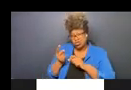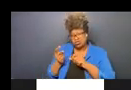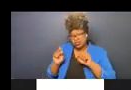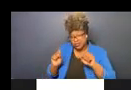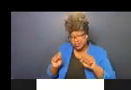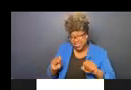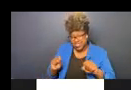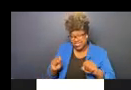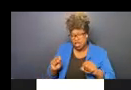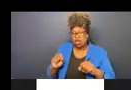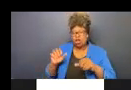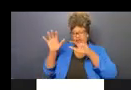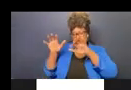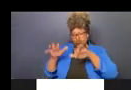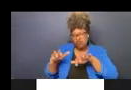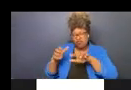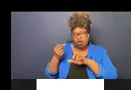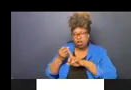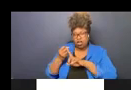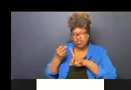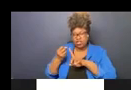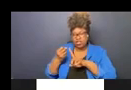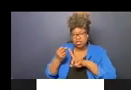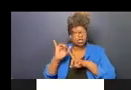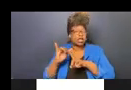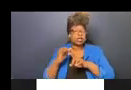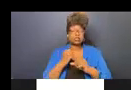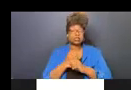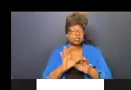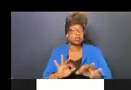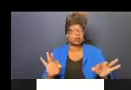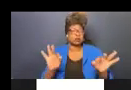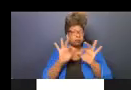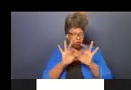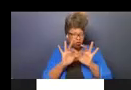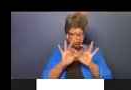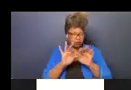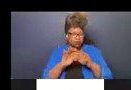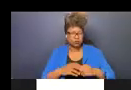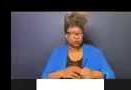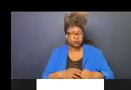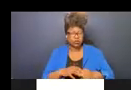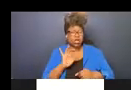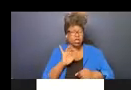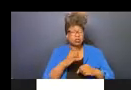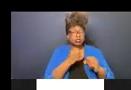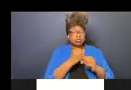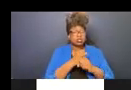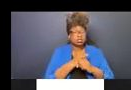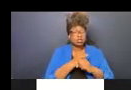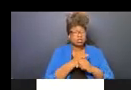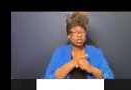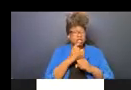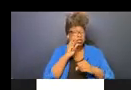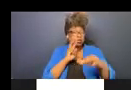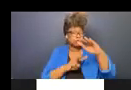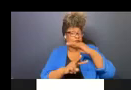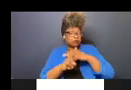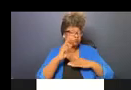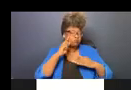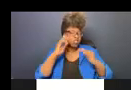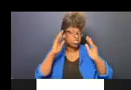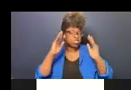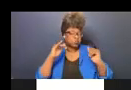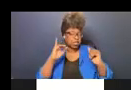And that statistic is really important for us because we can reference that as an event that we expect to happen once every